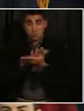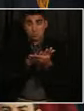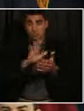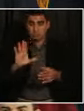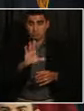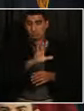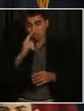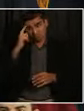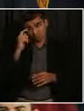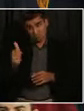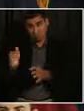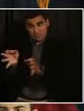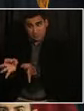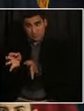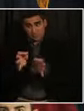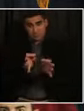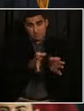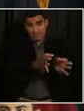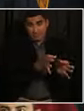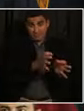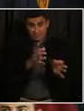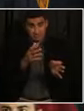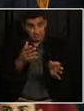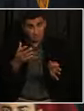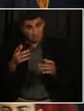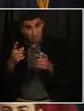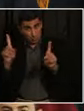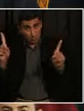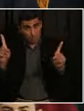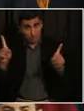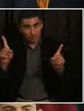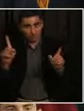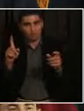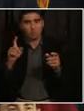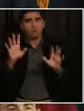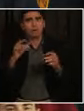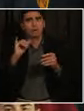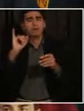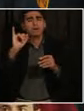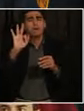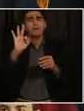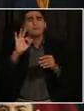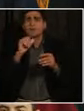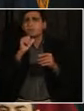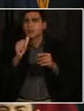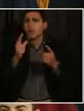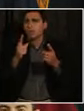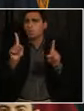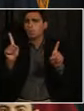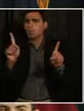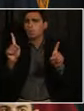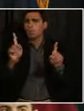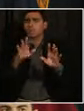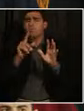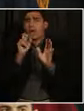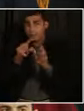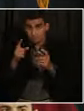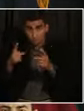what's good enough, is that working? And if it wasn't working, is it working?